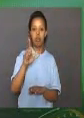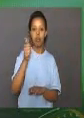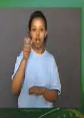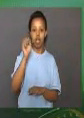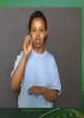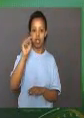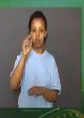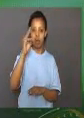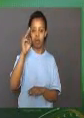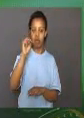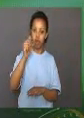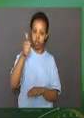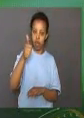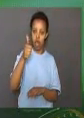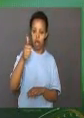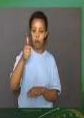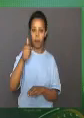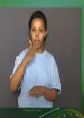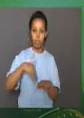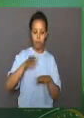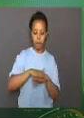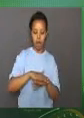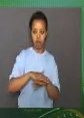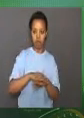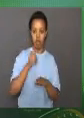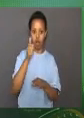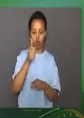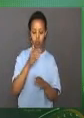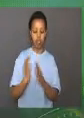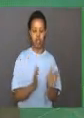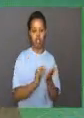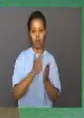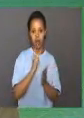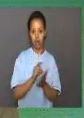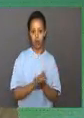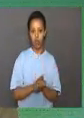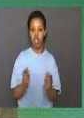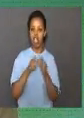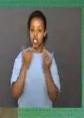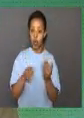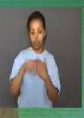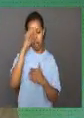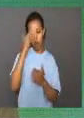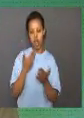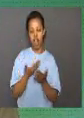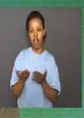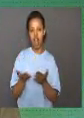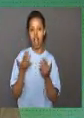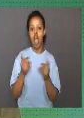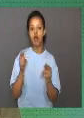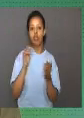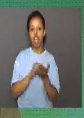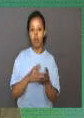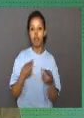Let us do an activity to review what we have just learned. Students, explain